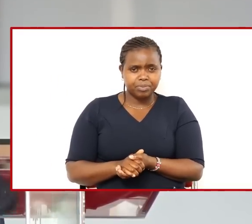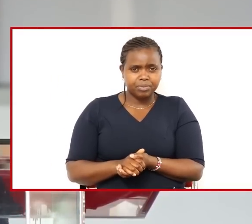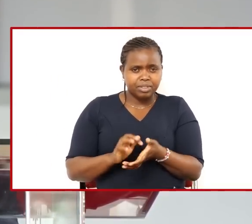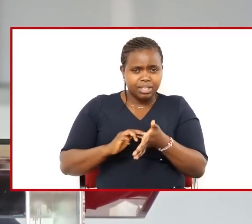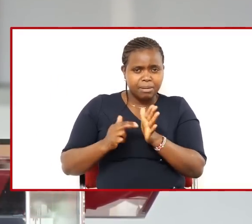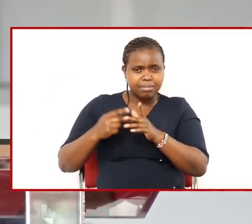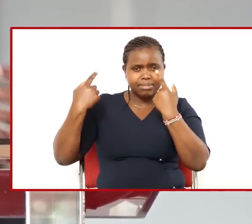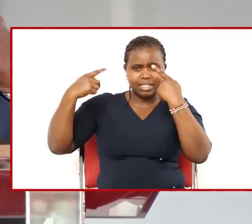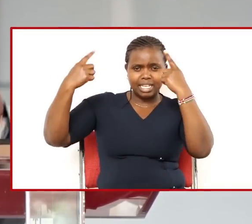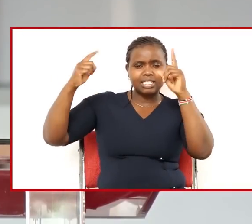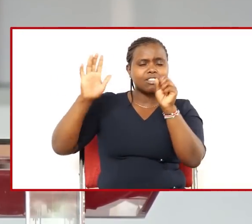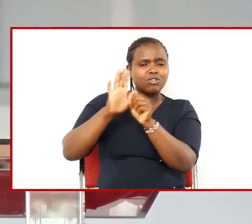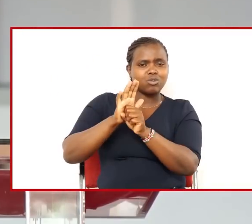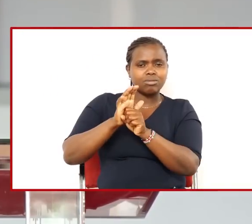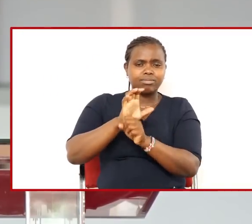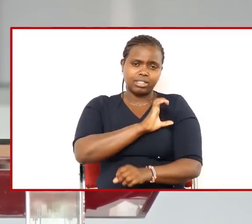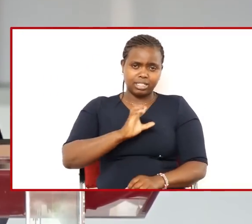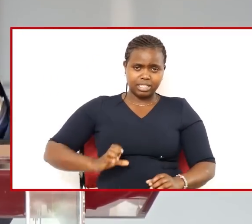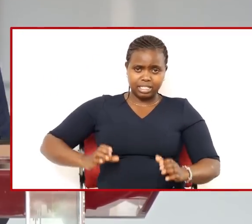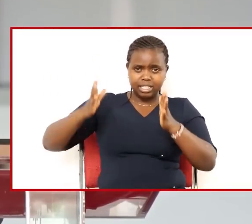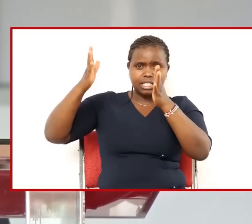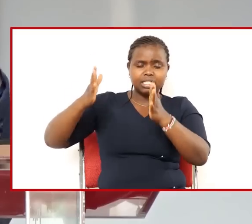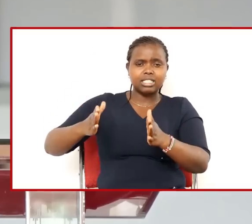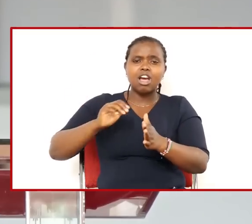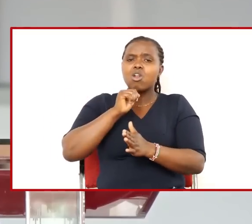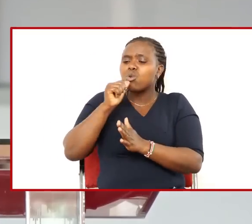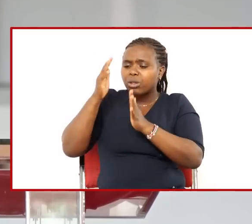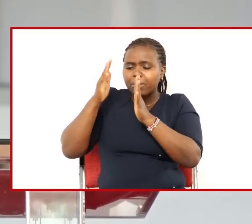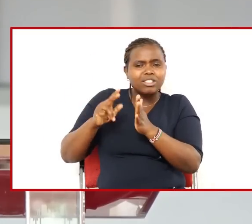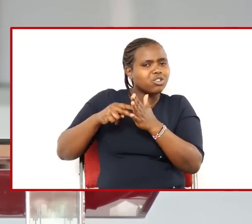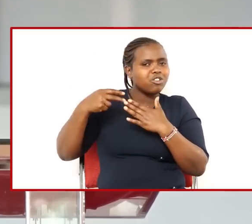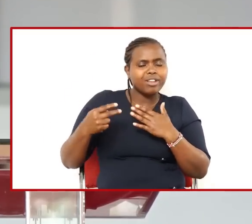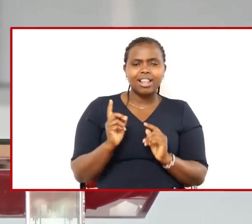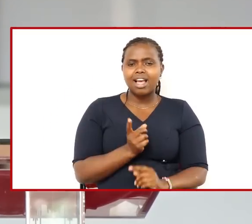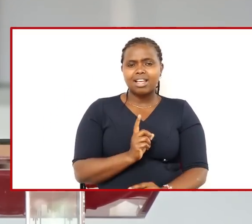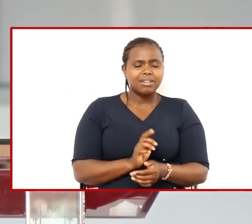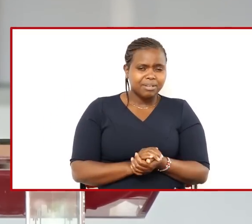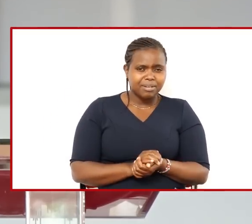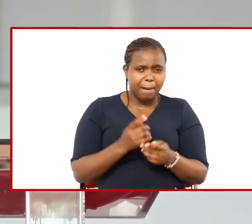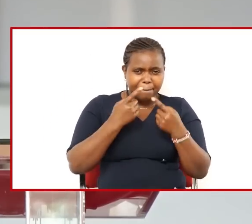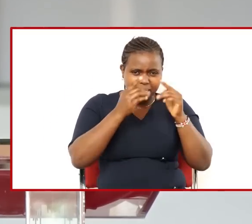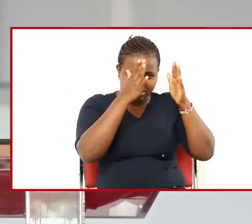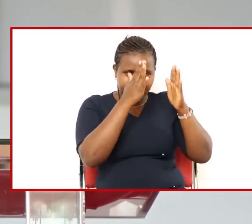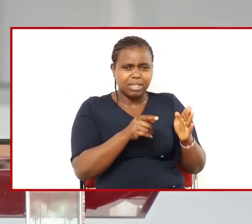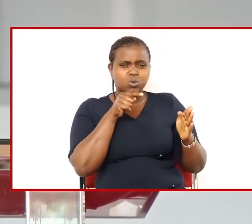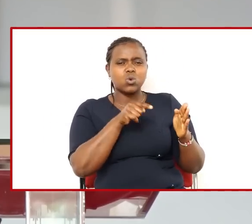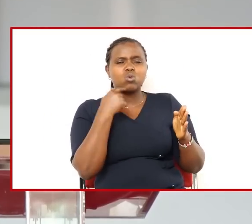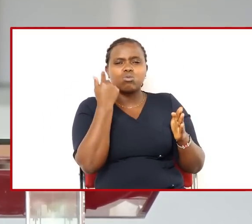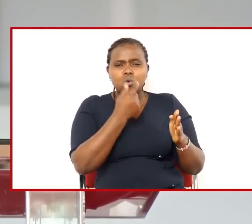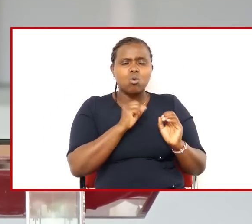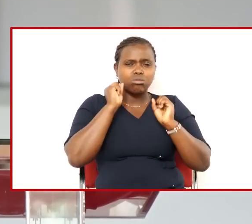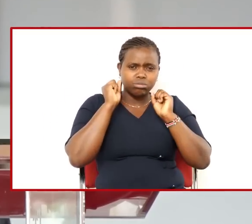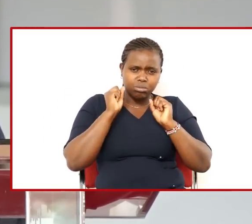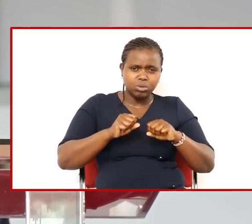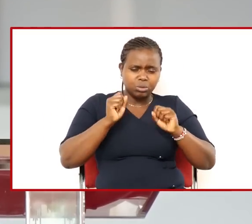The successful Christian is not the person who never fails, but is the person who,